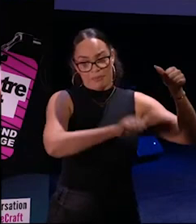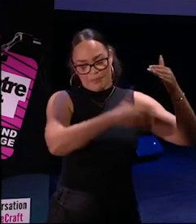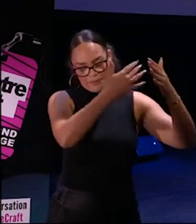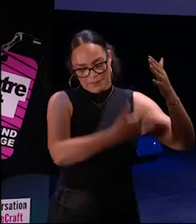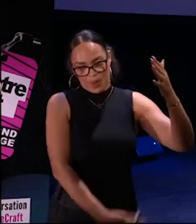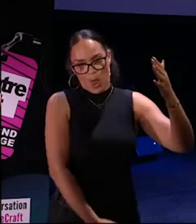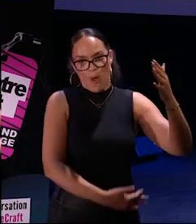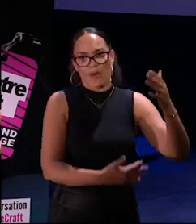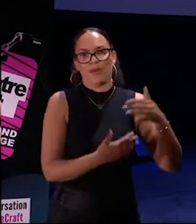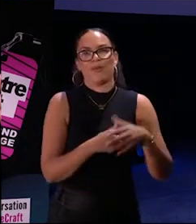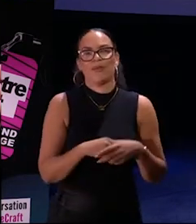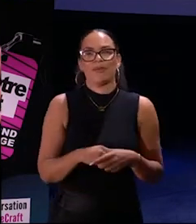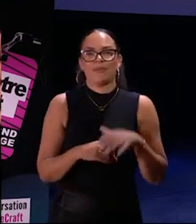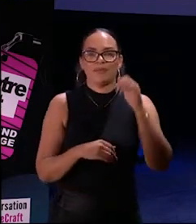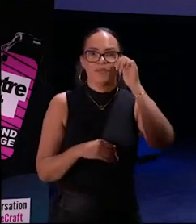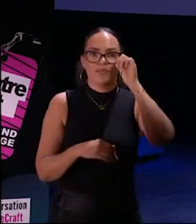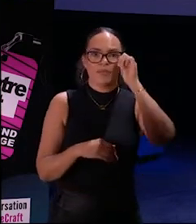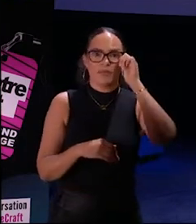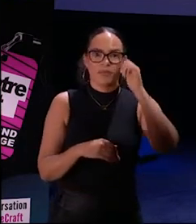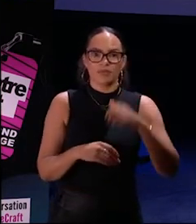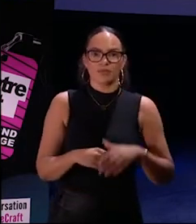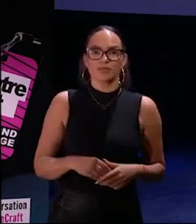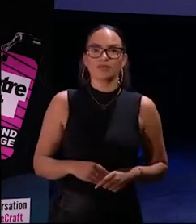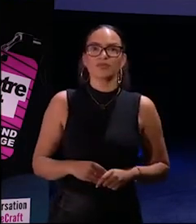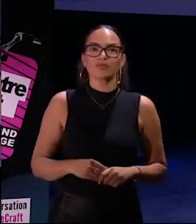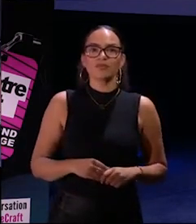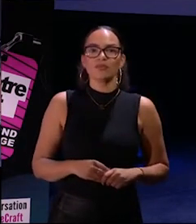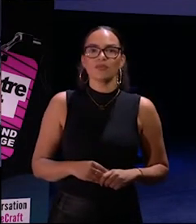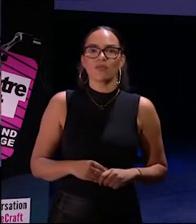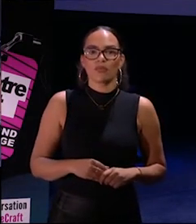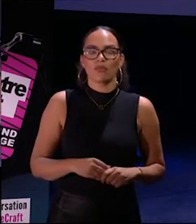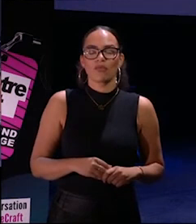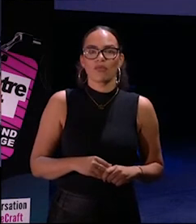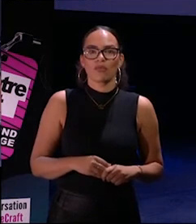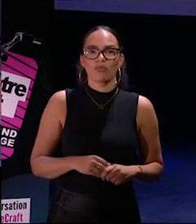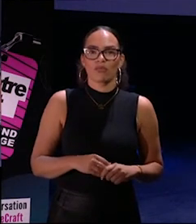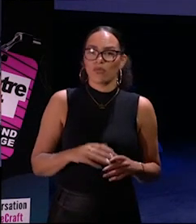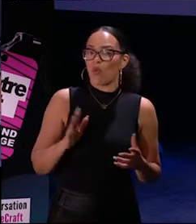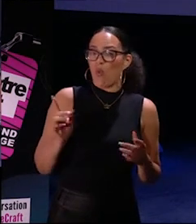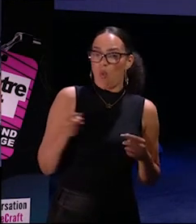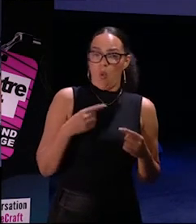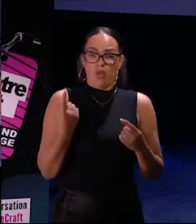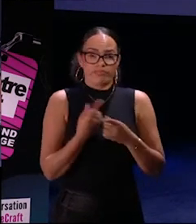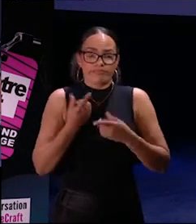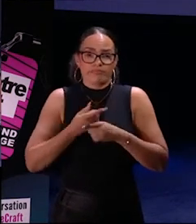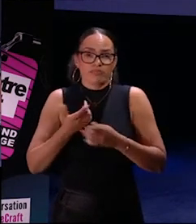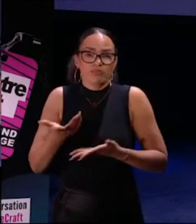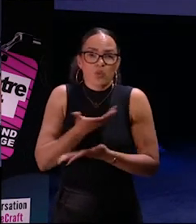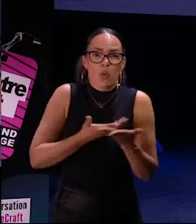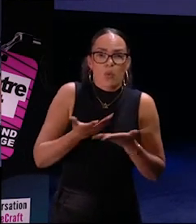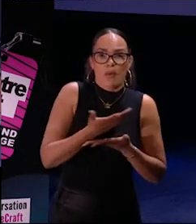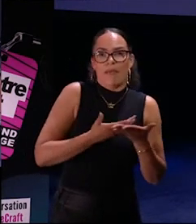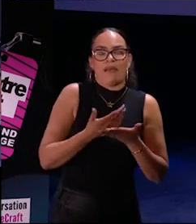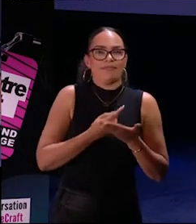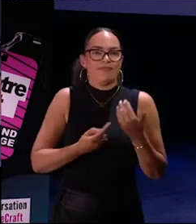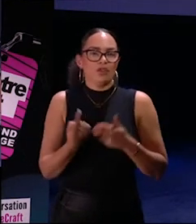think one of the things that everything that all of us have been talking about is ingenuity and about complexity. And one of the things that